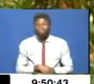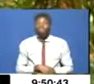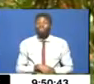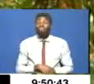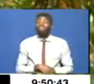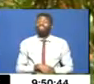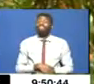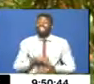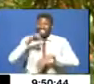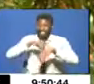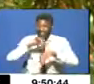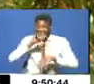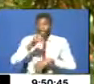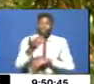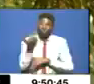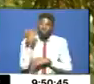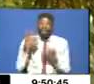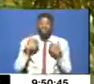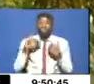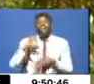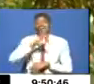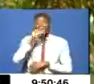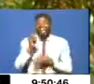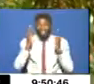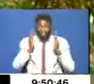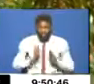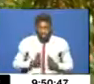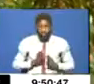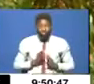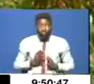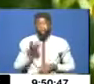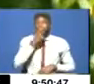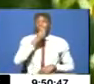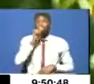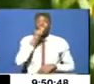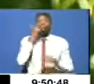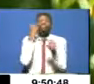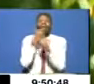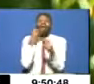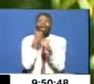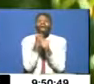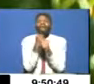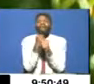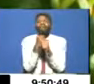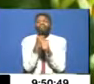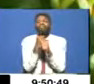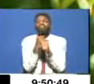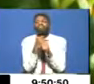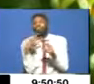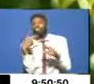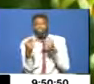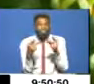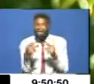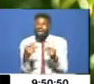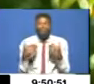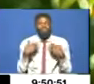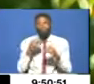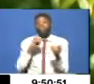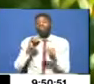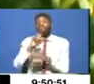there was no African veterinarian in private practice. Noah Mahalanganga Wekesa